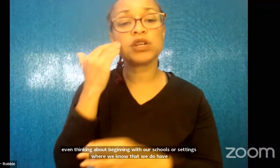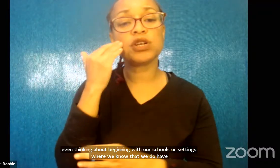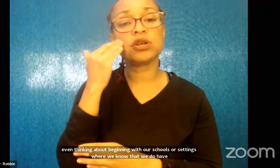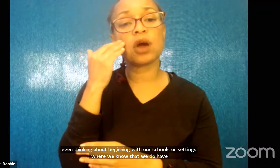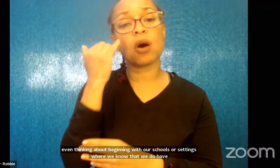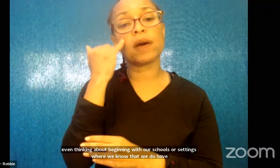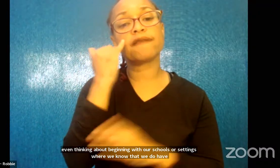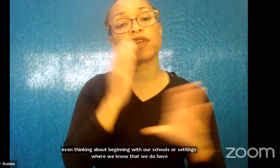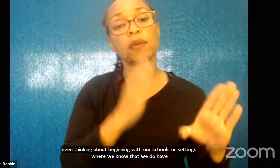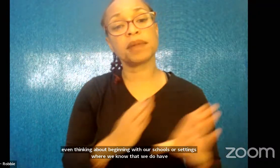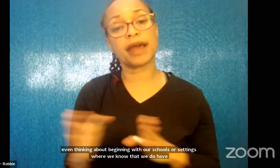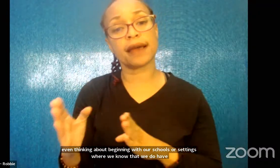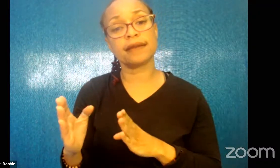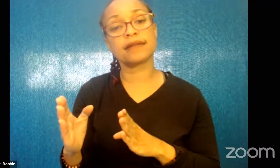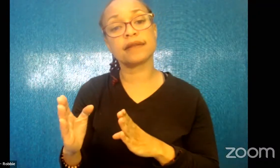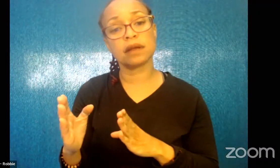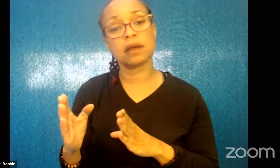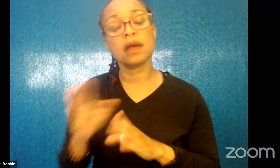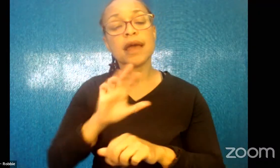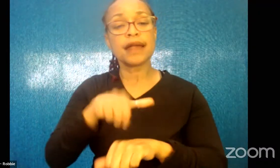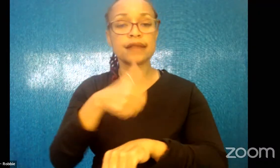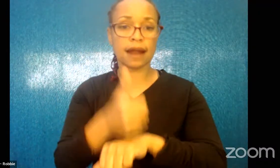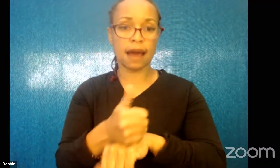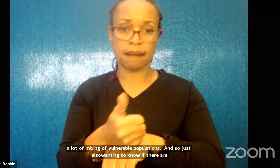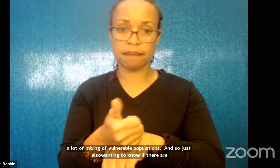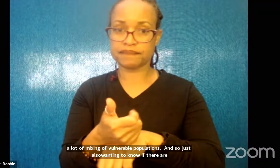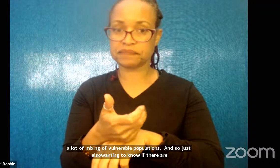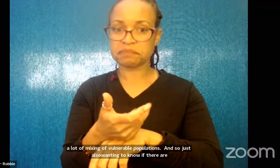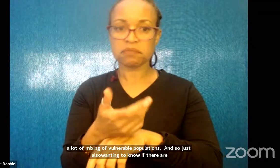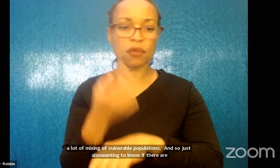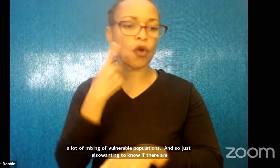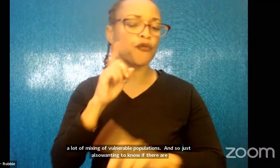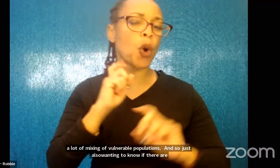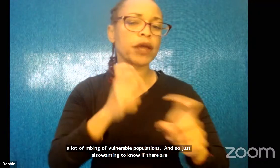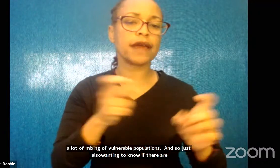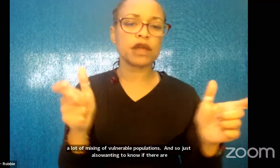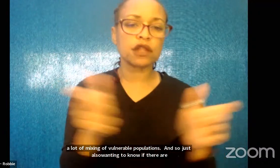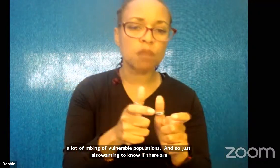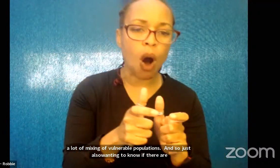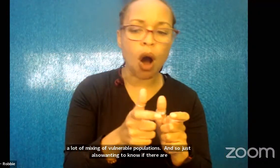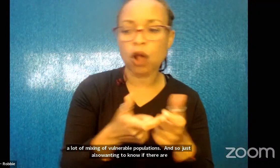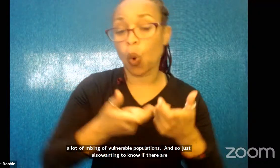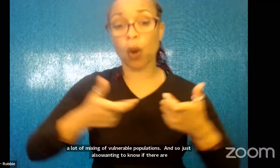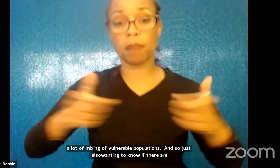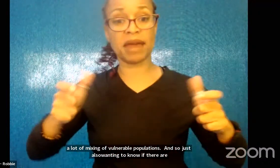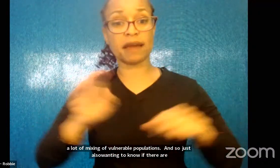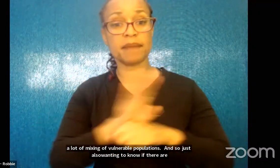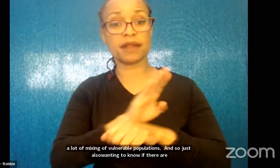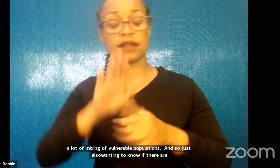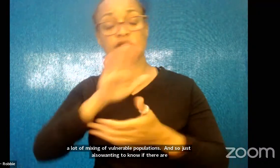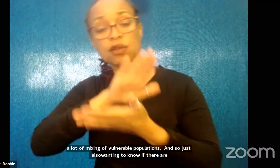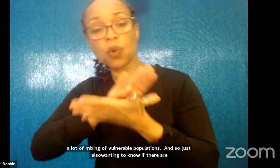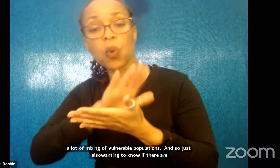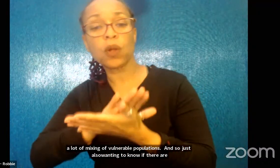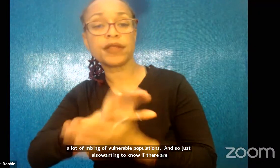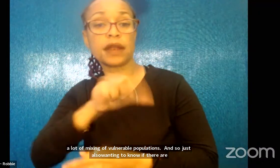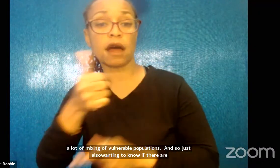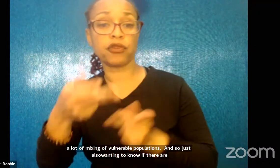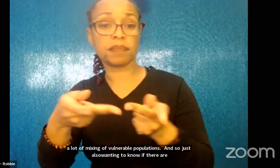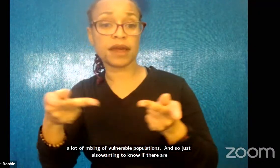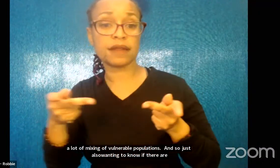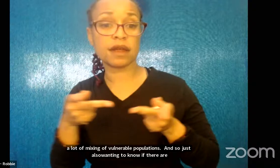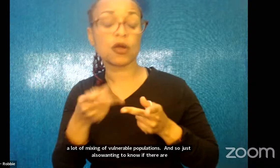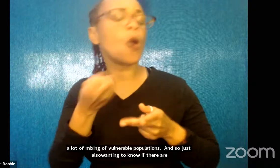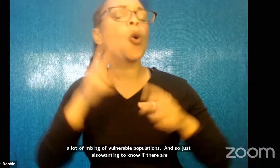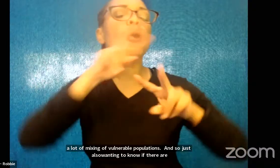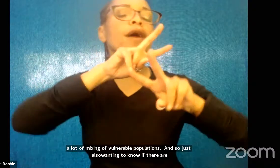plans around either equipping small businesses, large businesses, schools, and other venues, or assessing